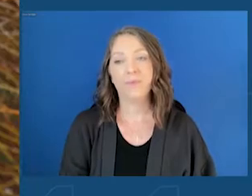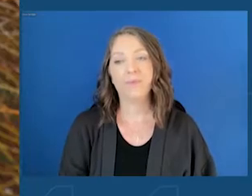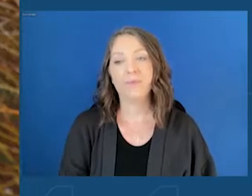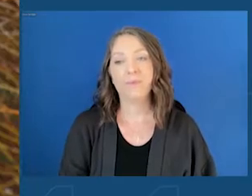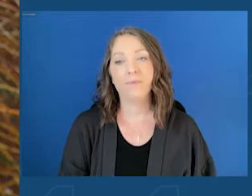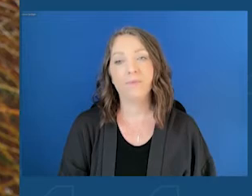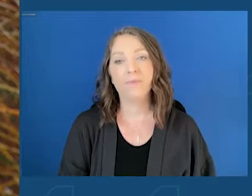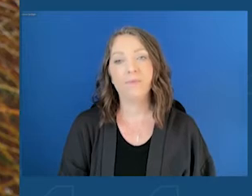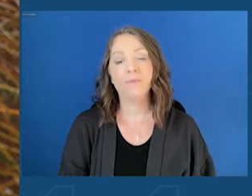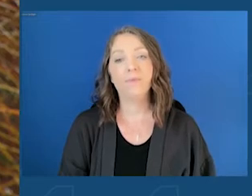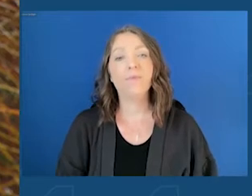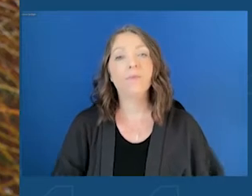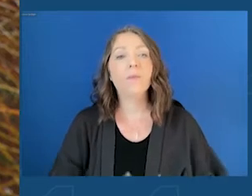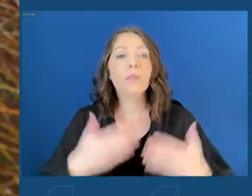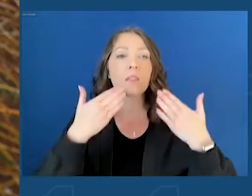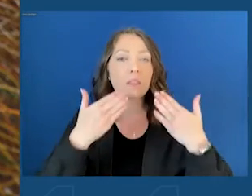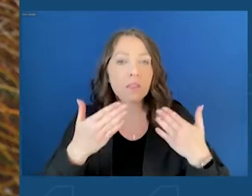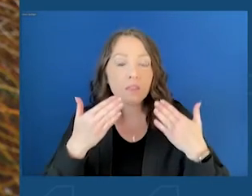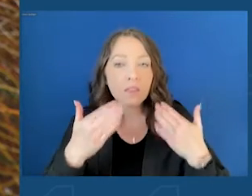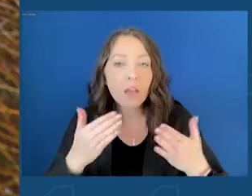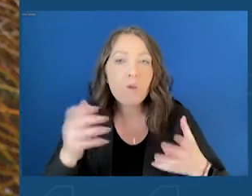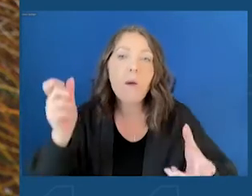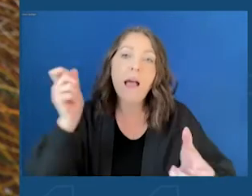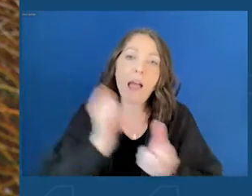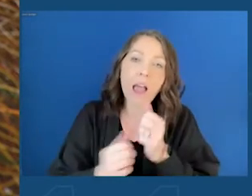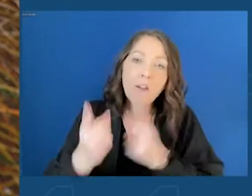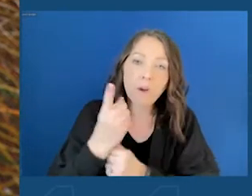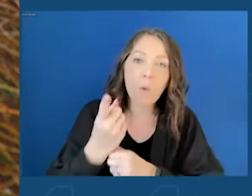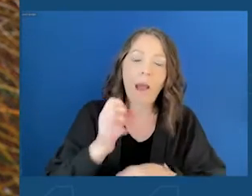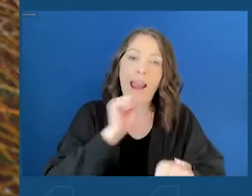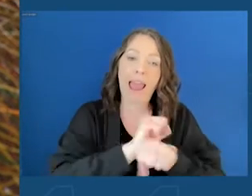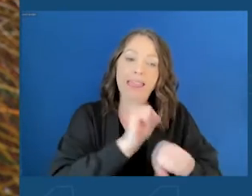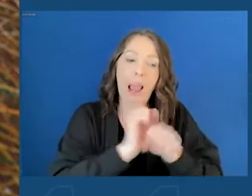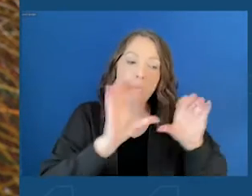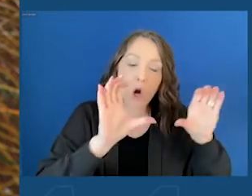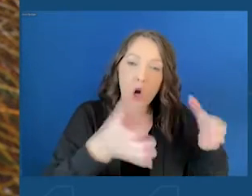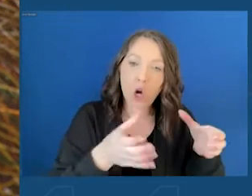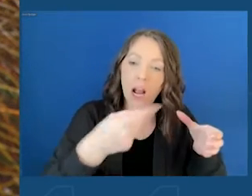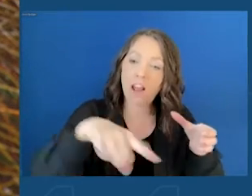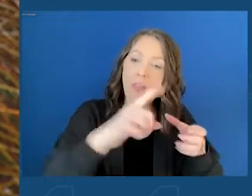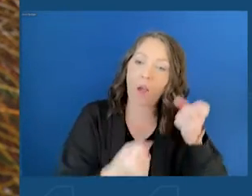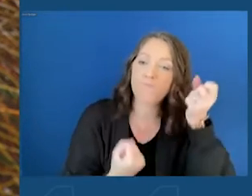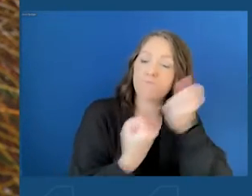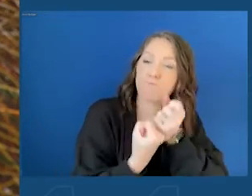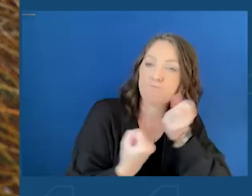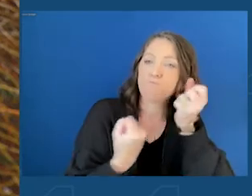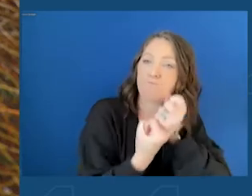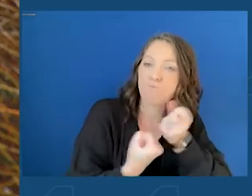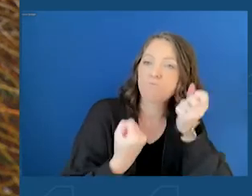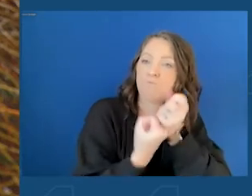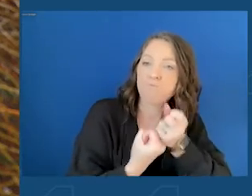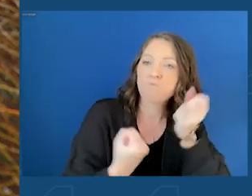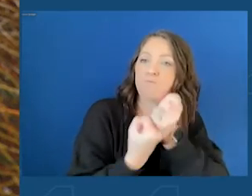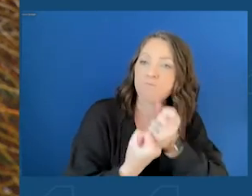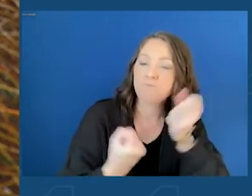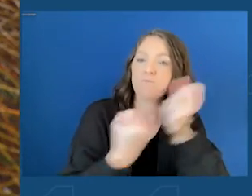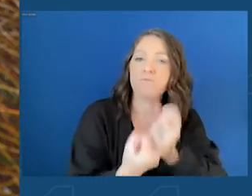I want to thank all my brothers and sisters in labor who stood with us every day to get this passed as well.